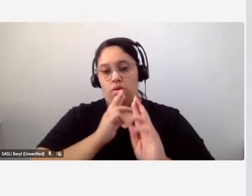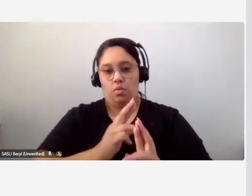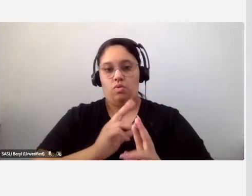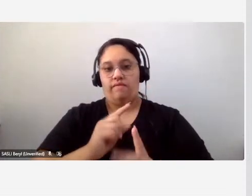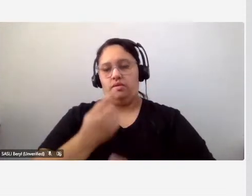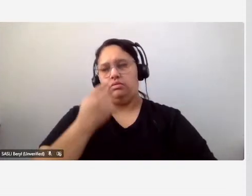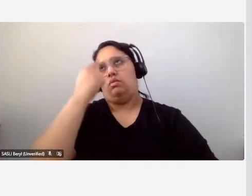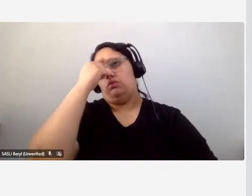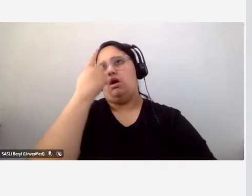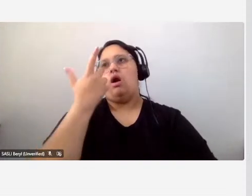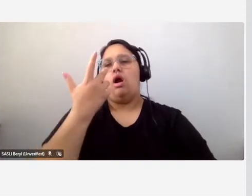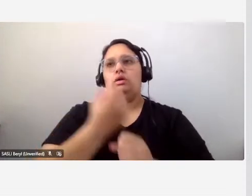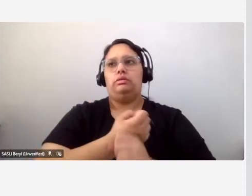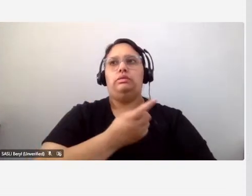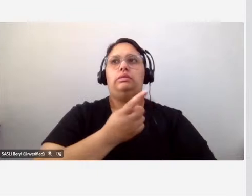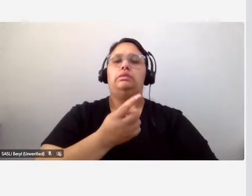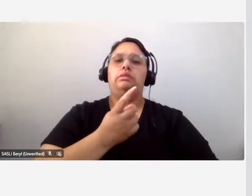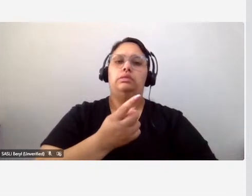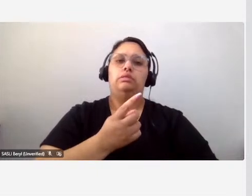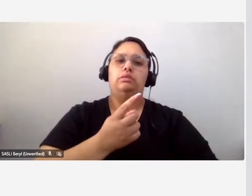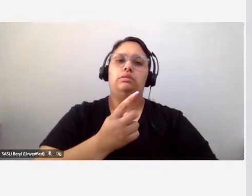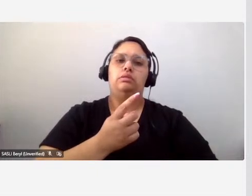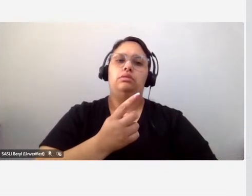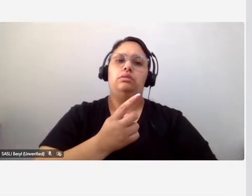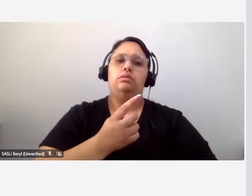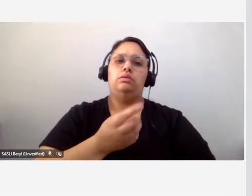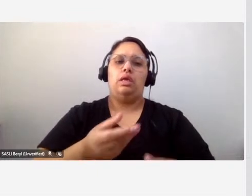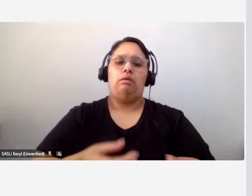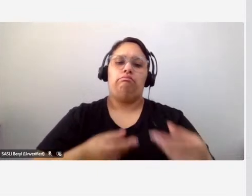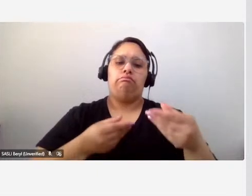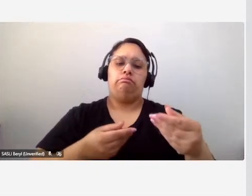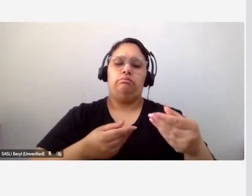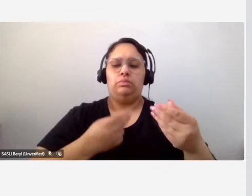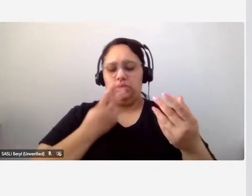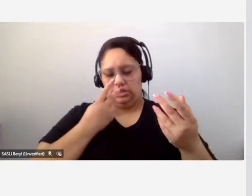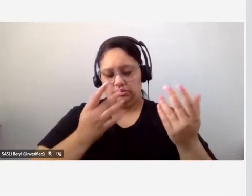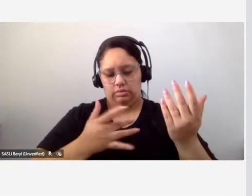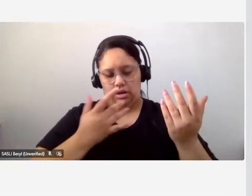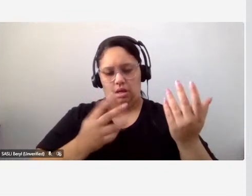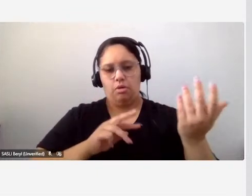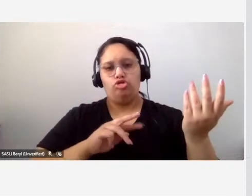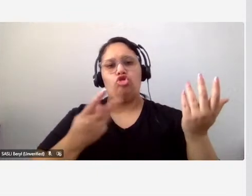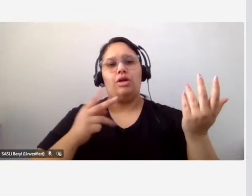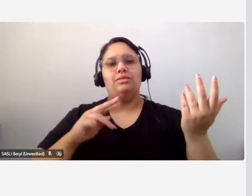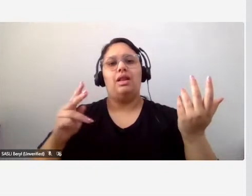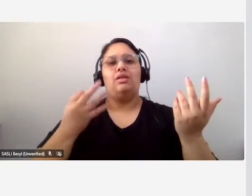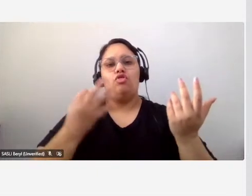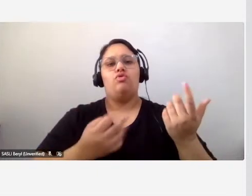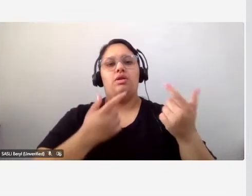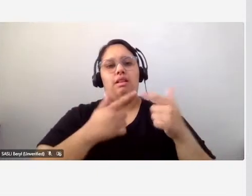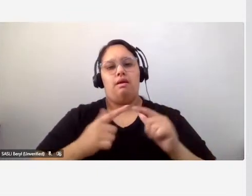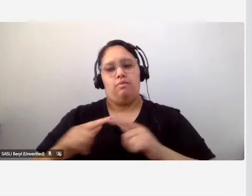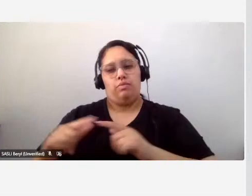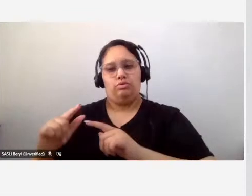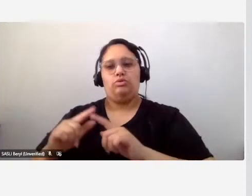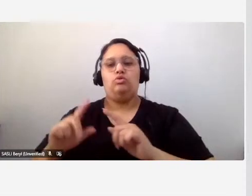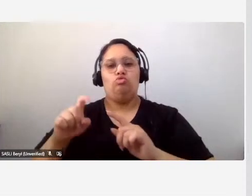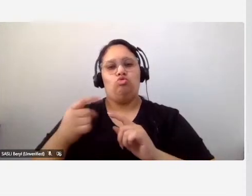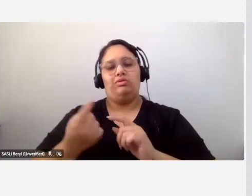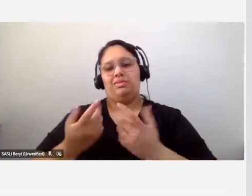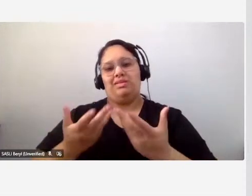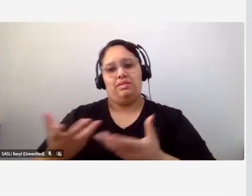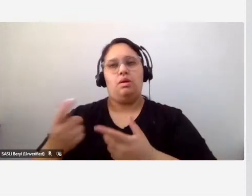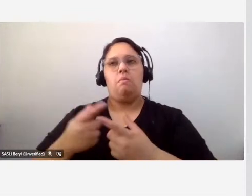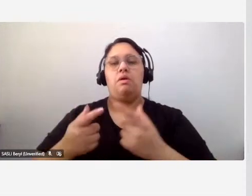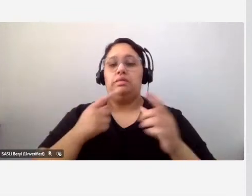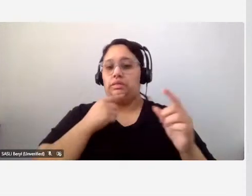I thought this is quite a hefty document. Then I realized it's translated into all 3 languages, as it should be. So it's